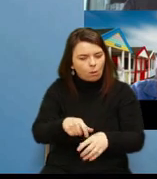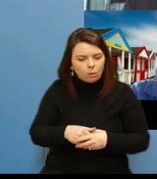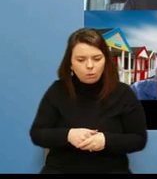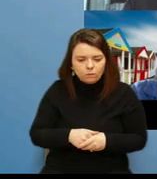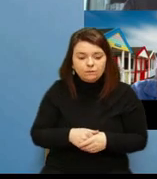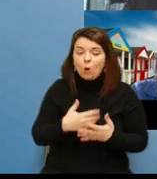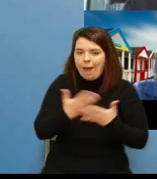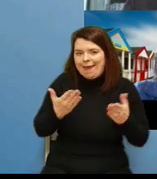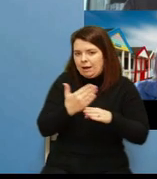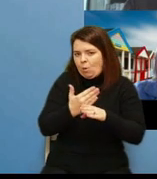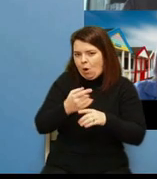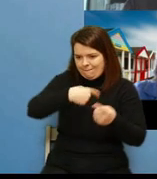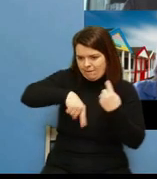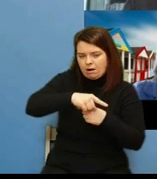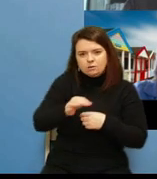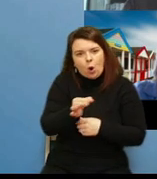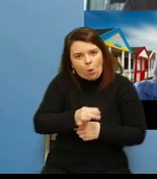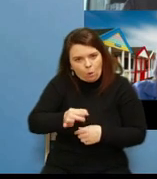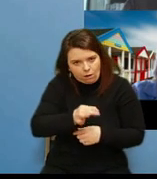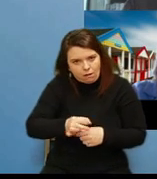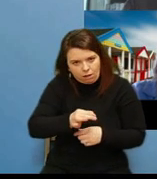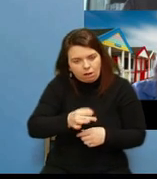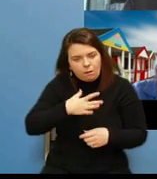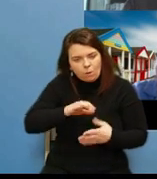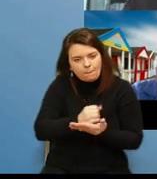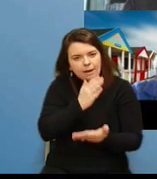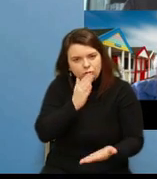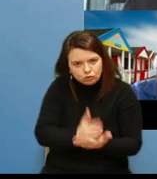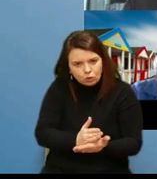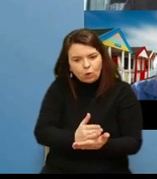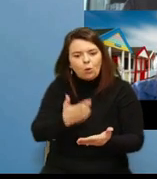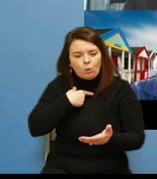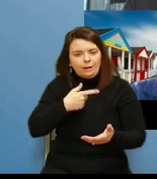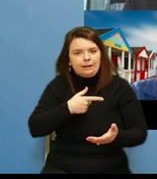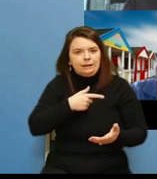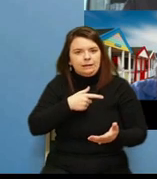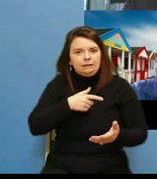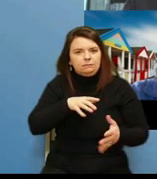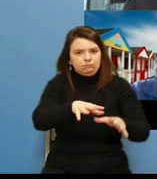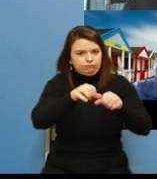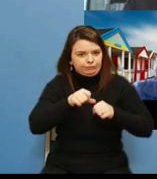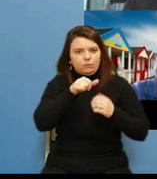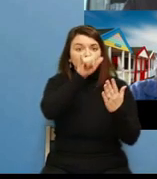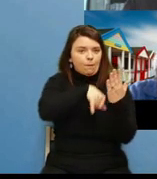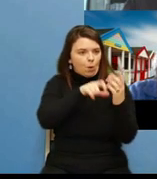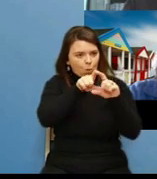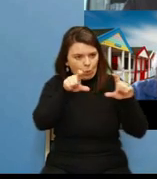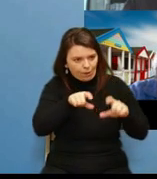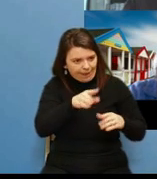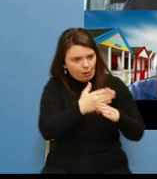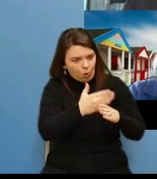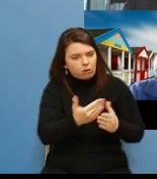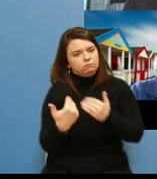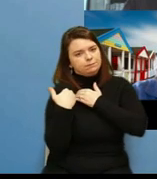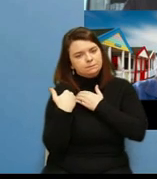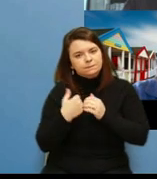to follow on that. So obviously any work that we do locally, we want to make sure that we pick up